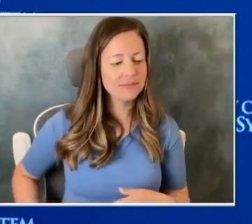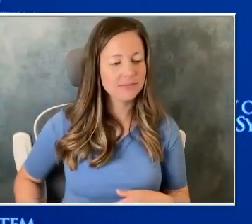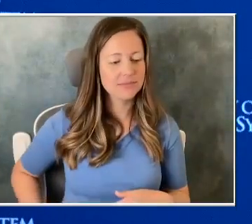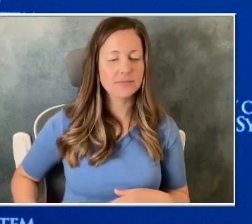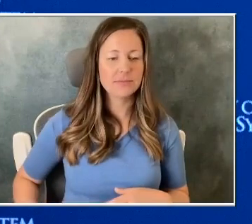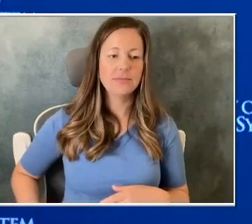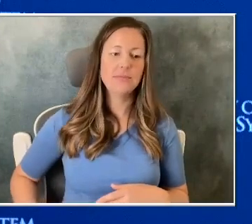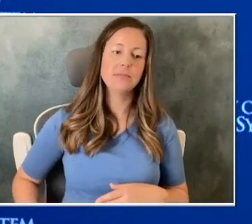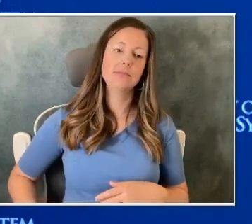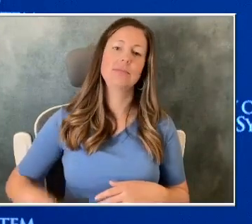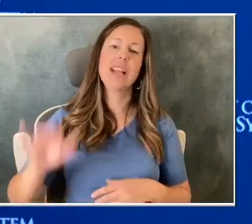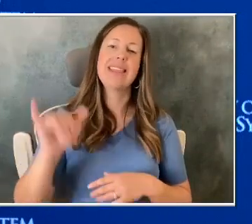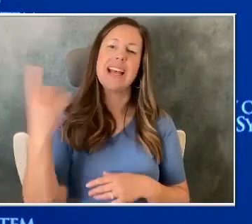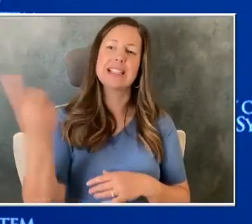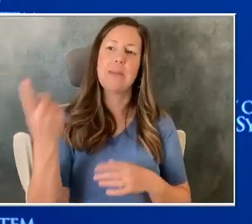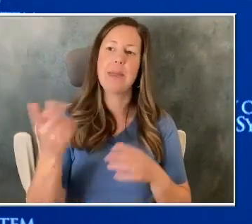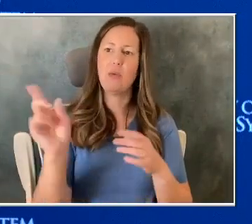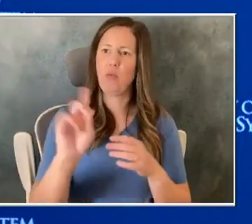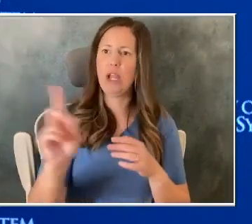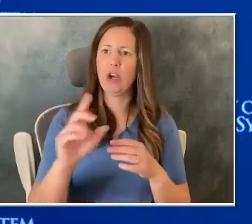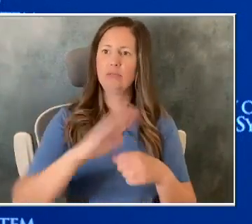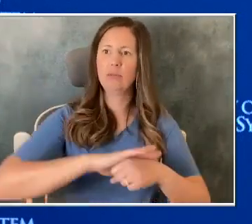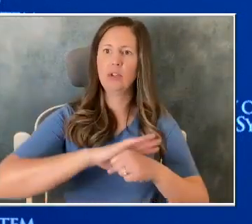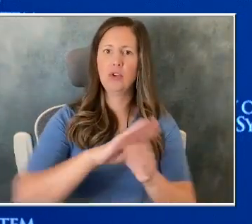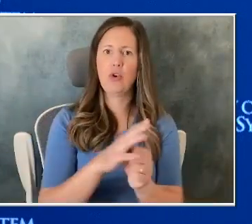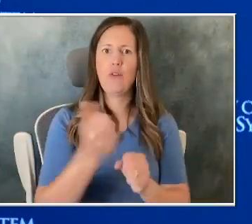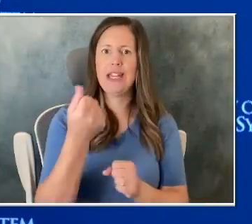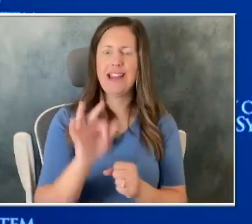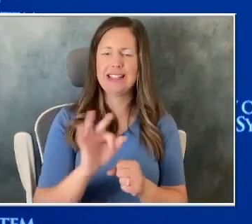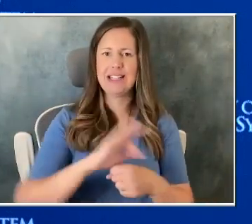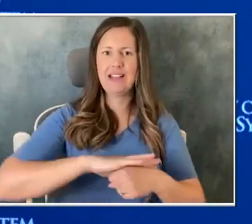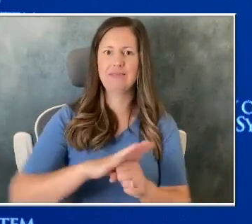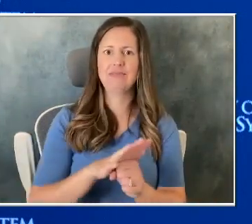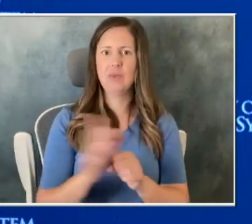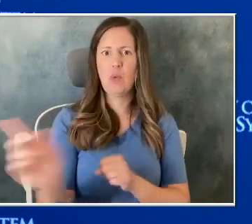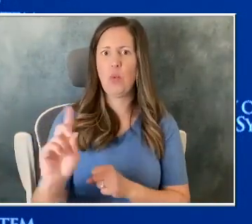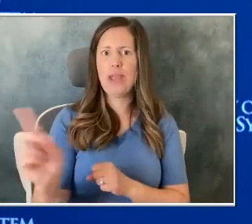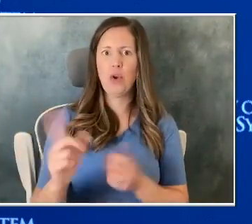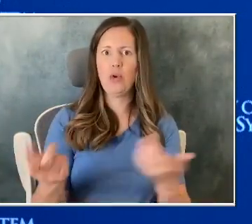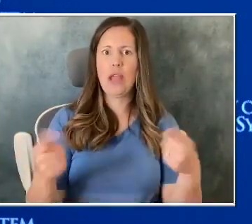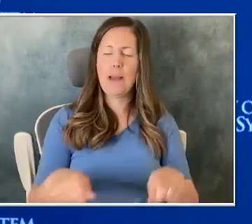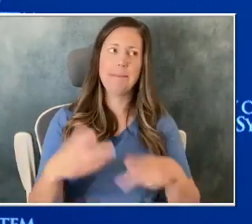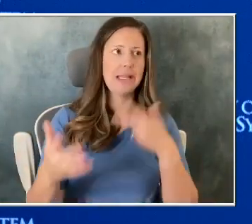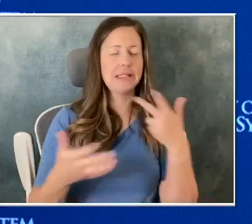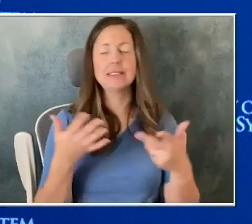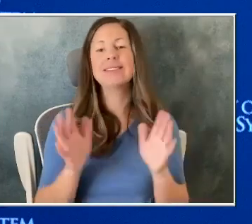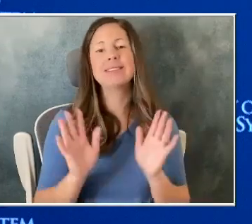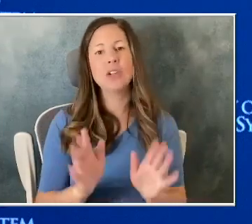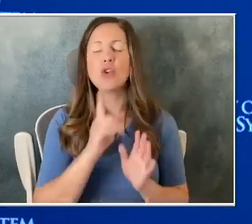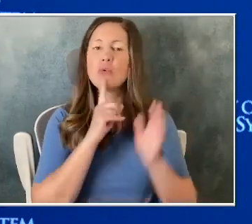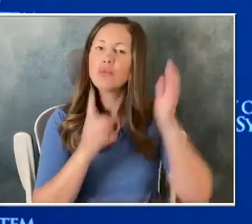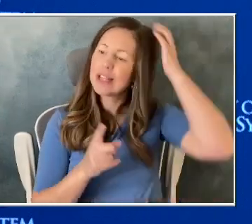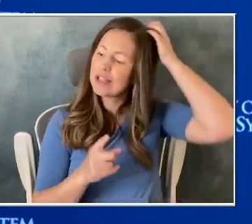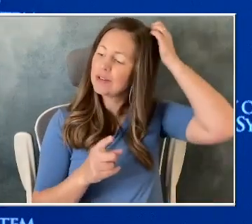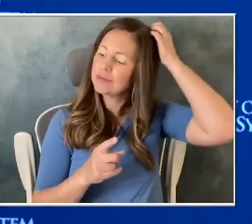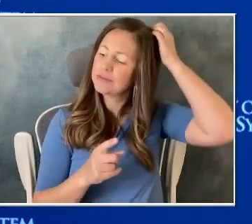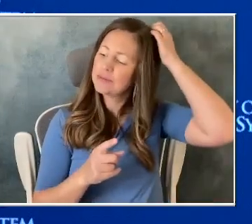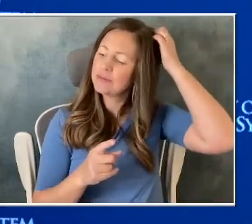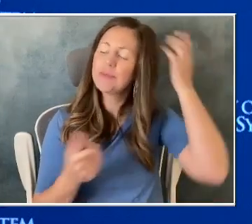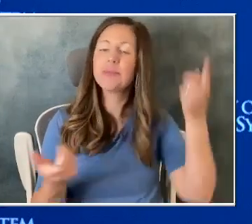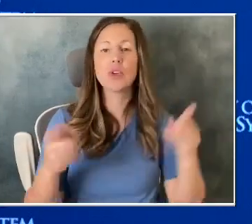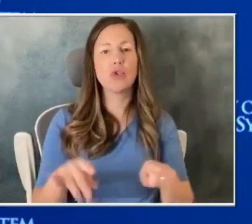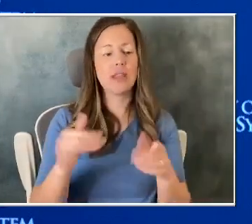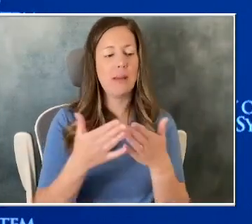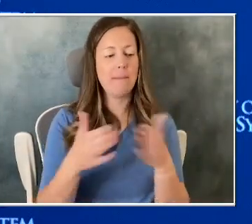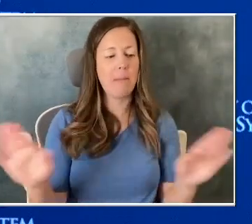of the COVID-19 pandemic or the origin of the virus. What we would say here, Steve, is that based on the publicly available science